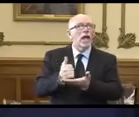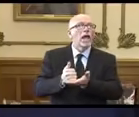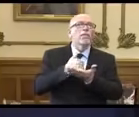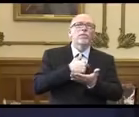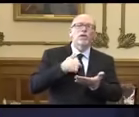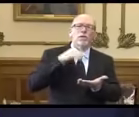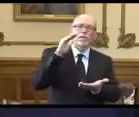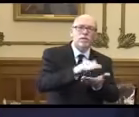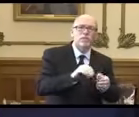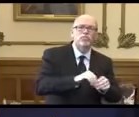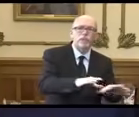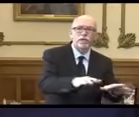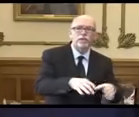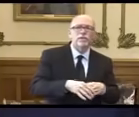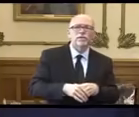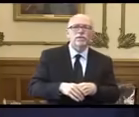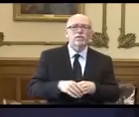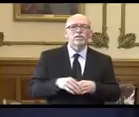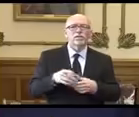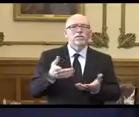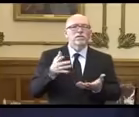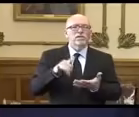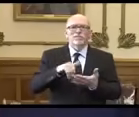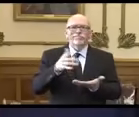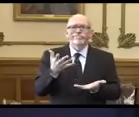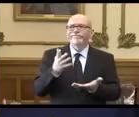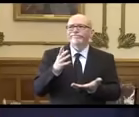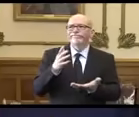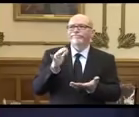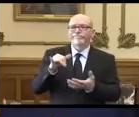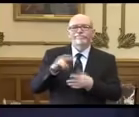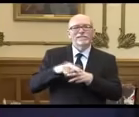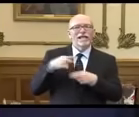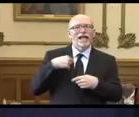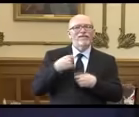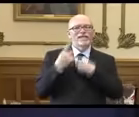it's not, that part of it's not rocket science. That part of it's discipline